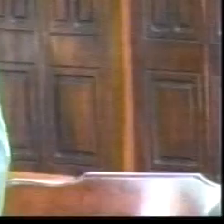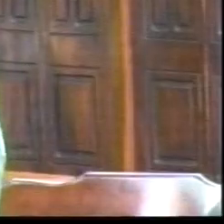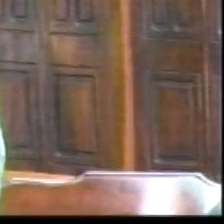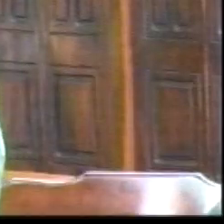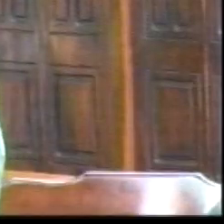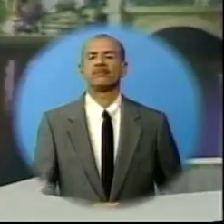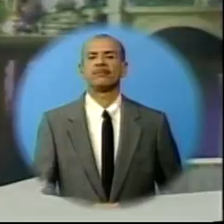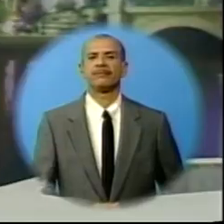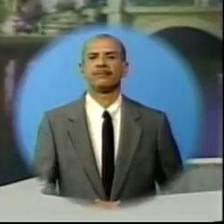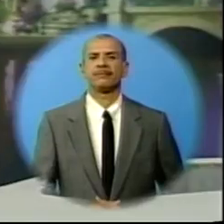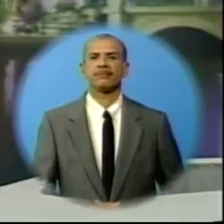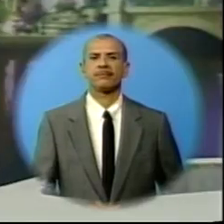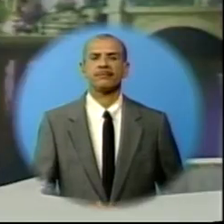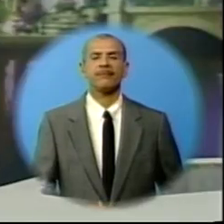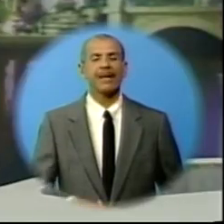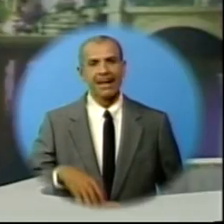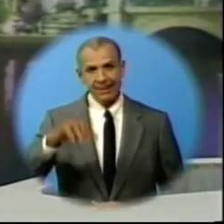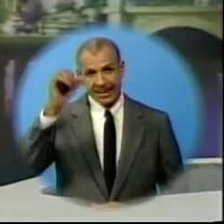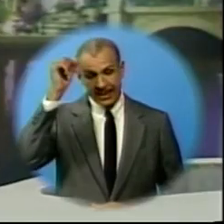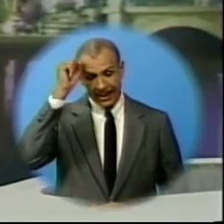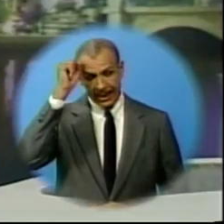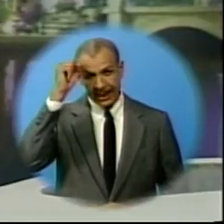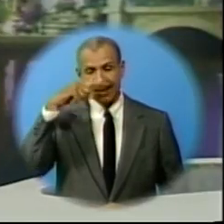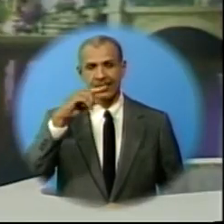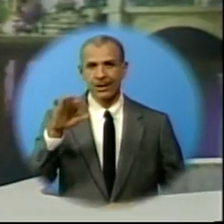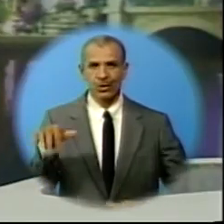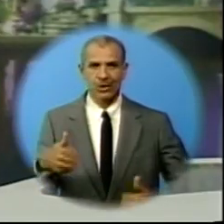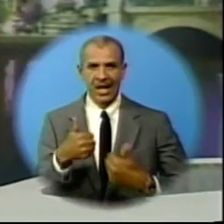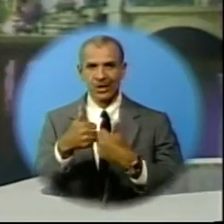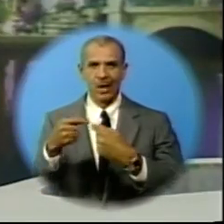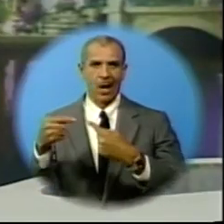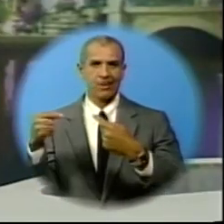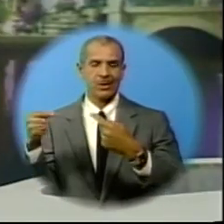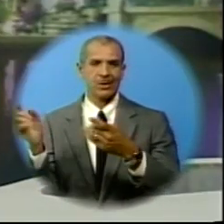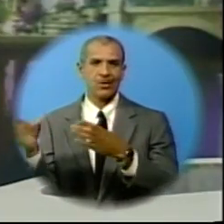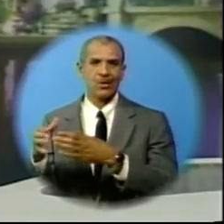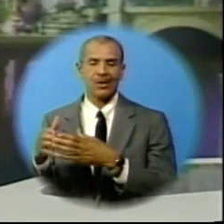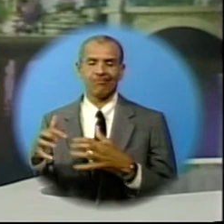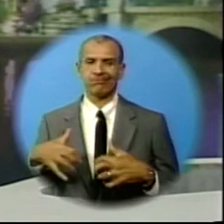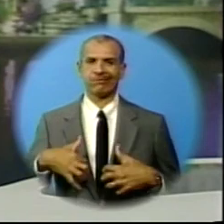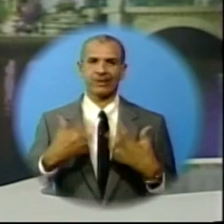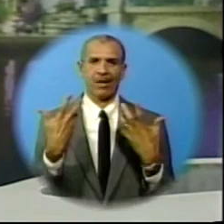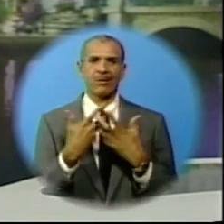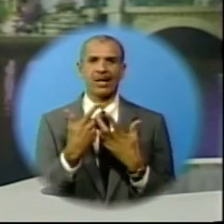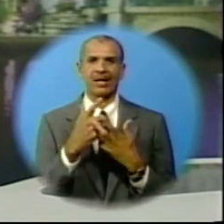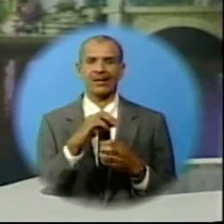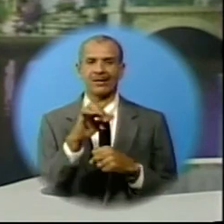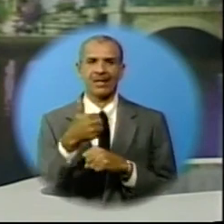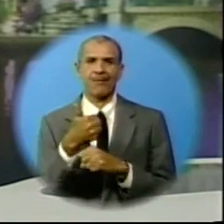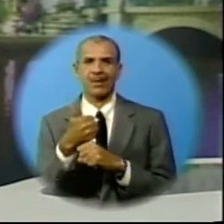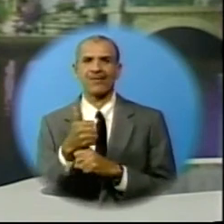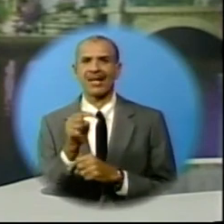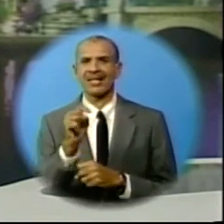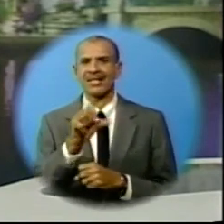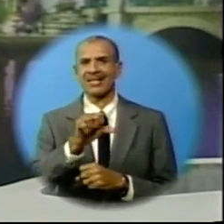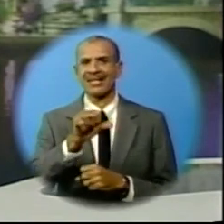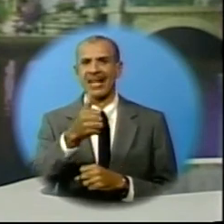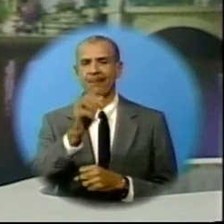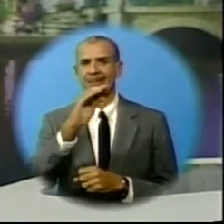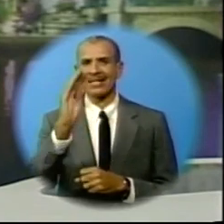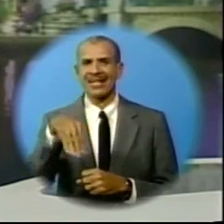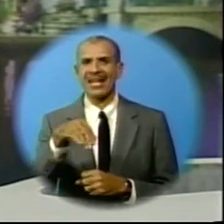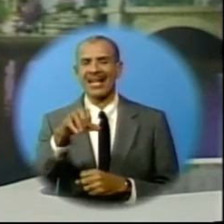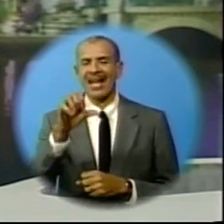thing. Mrs. Sinclair has also challenged the opposition's outrage over the proposed reinstatement of the 10% of